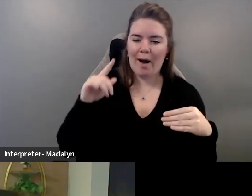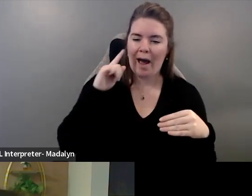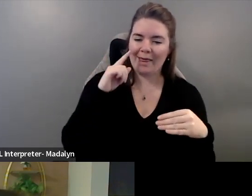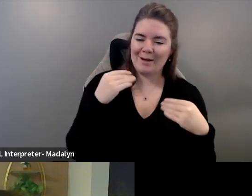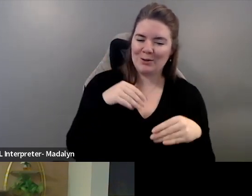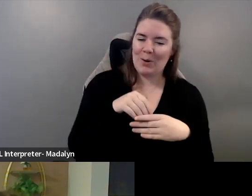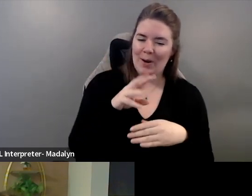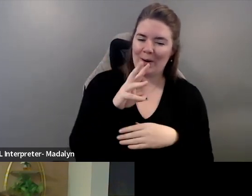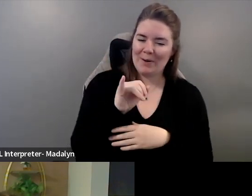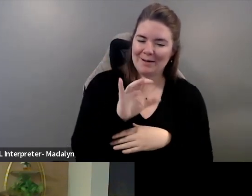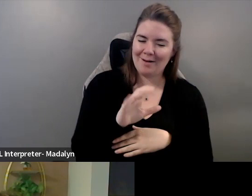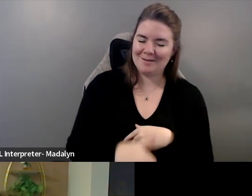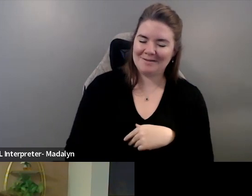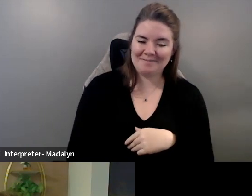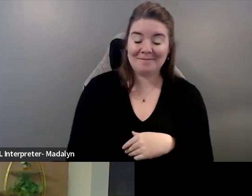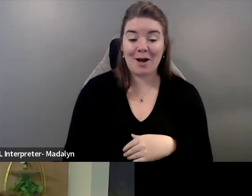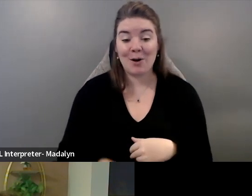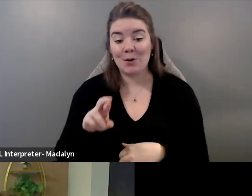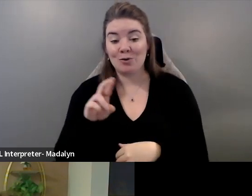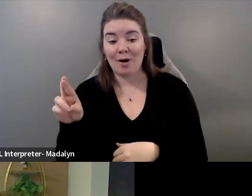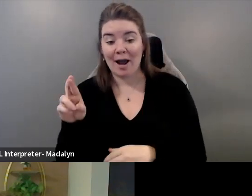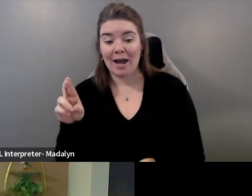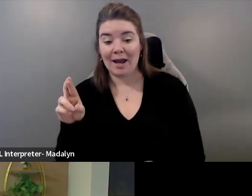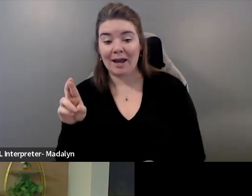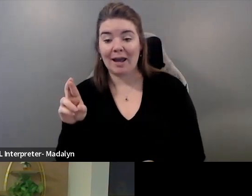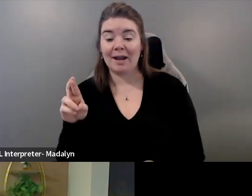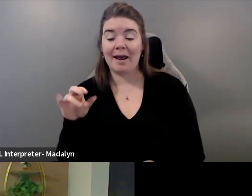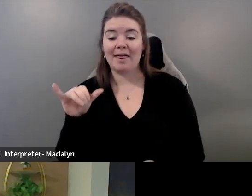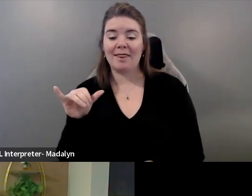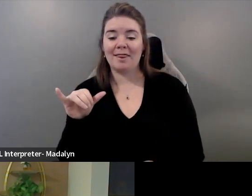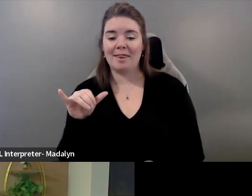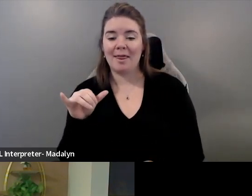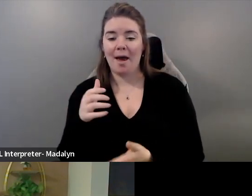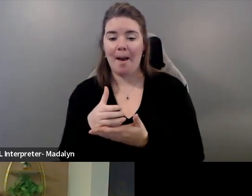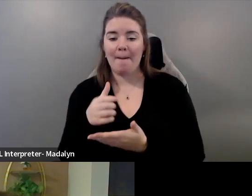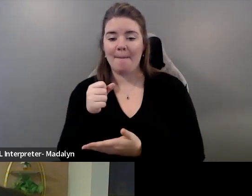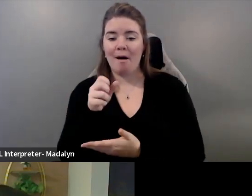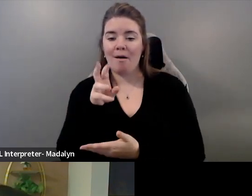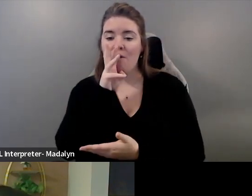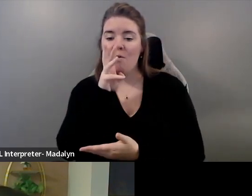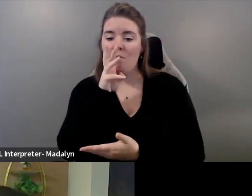On the right is a bottle of water dripping onto a brick patio.